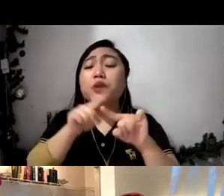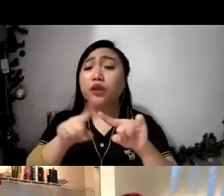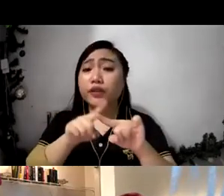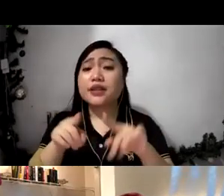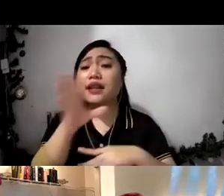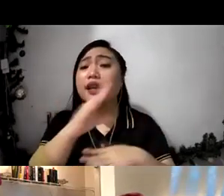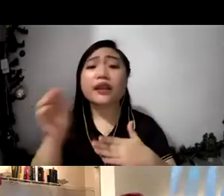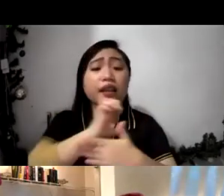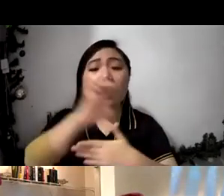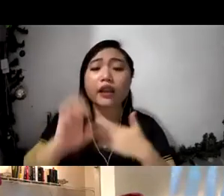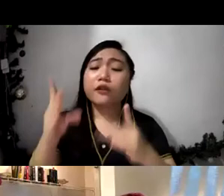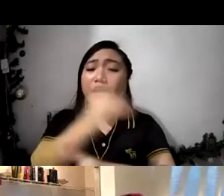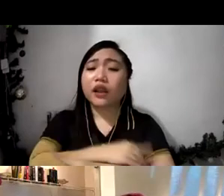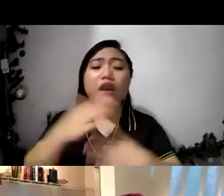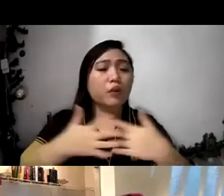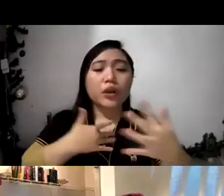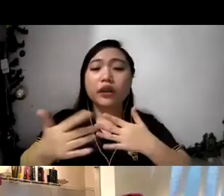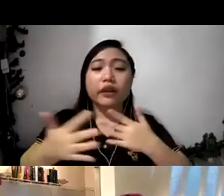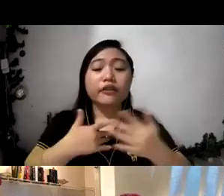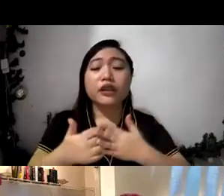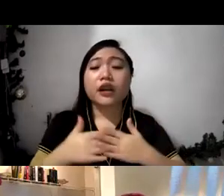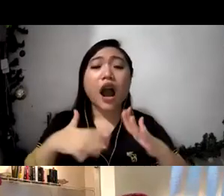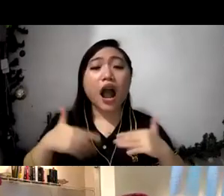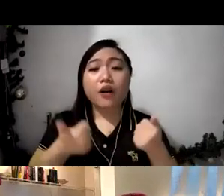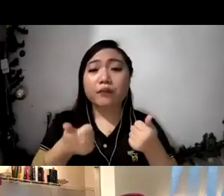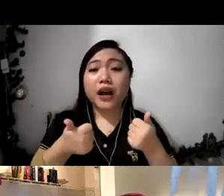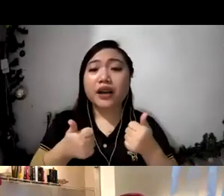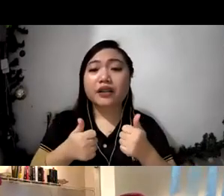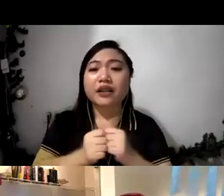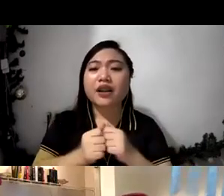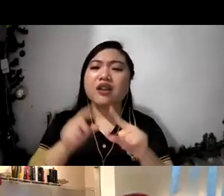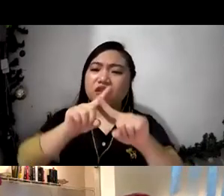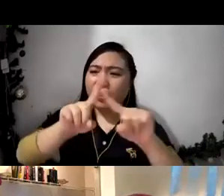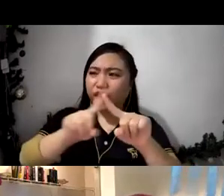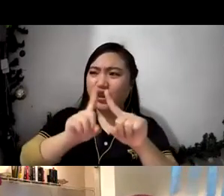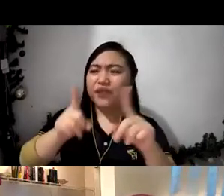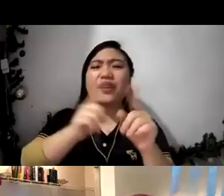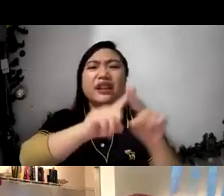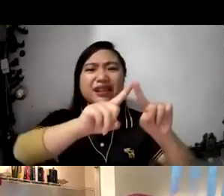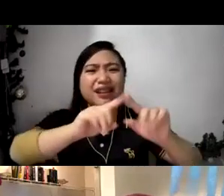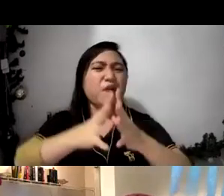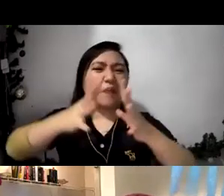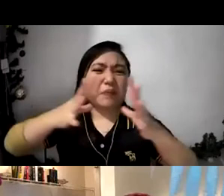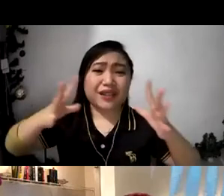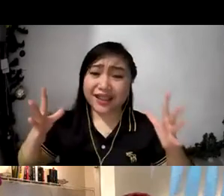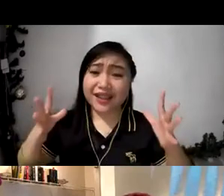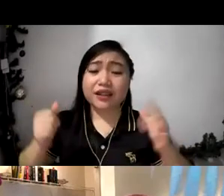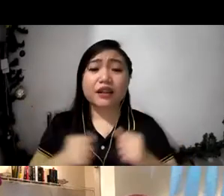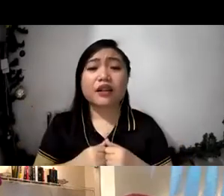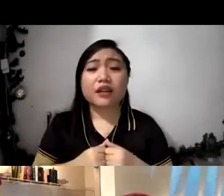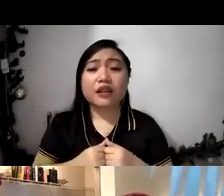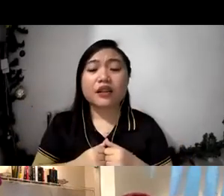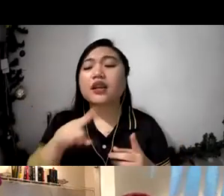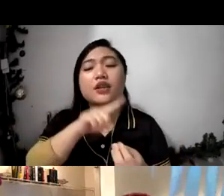of the day, no matter how vary yung mga differences natin, it's all